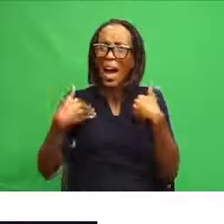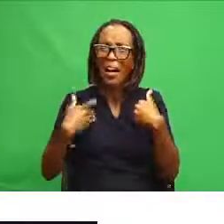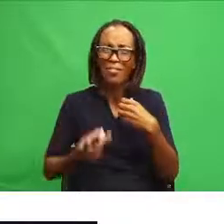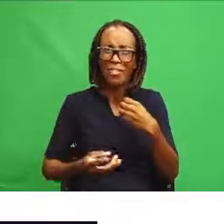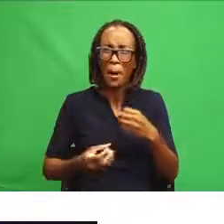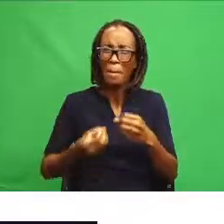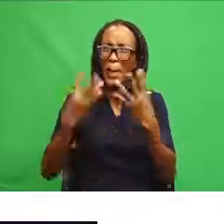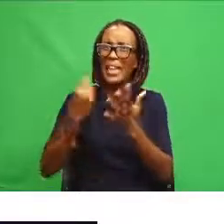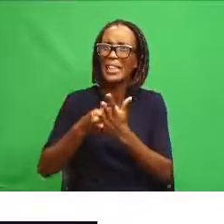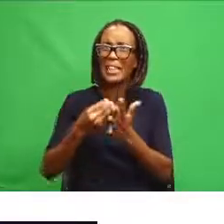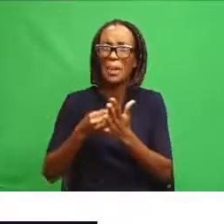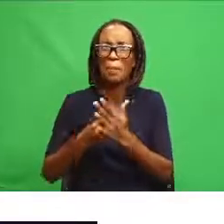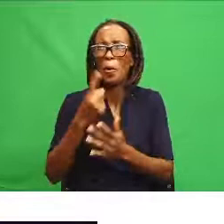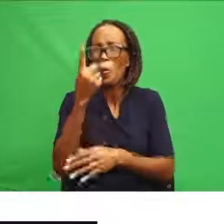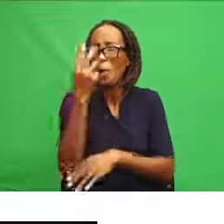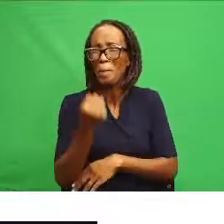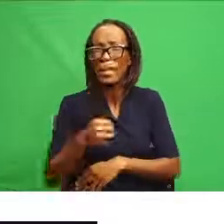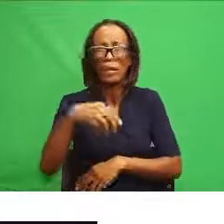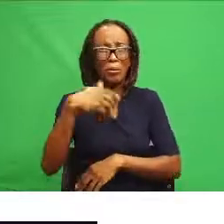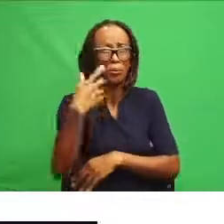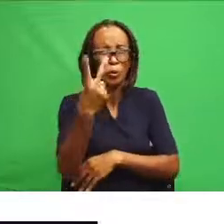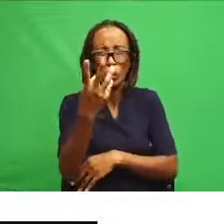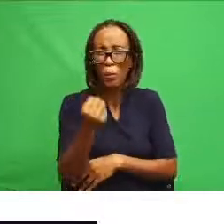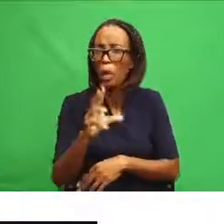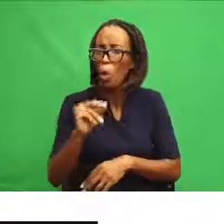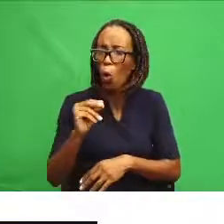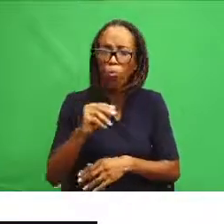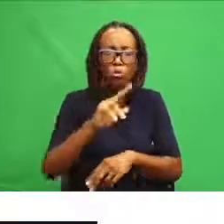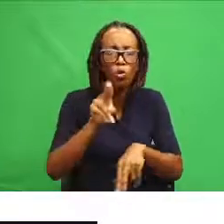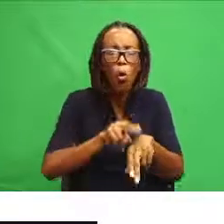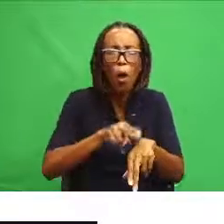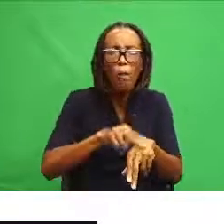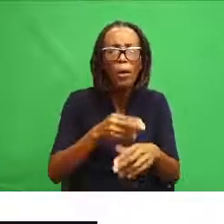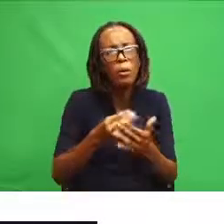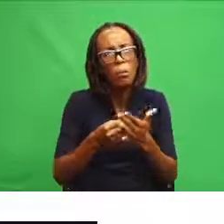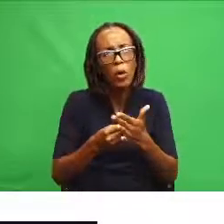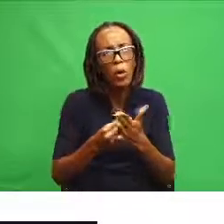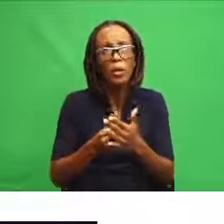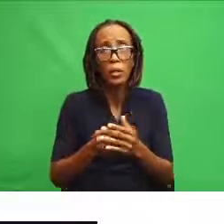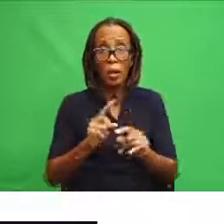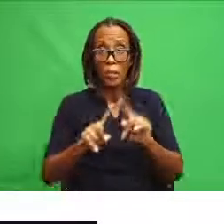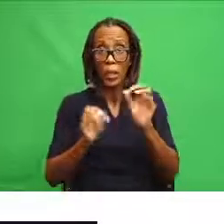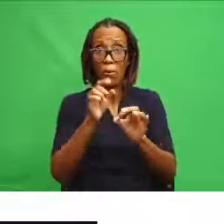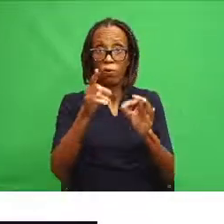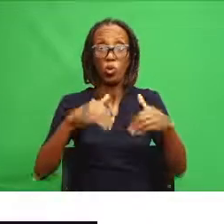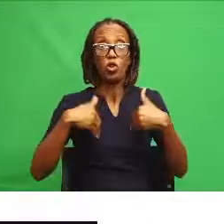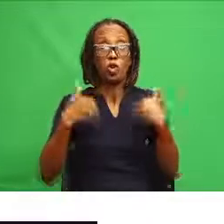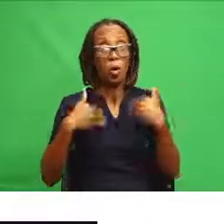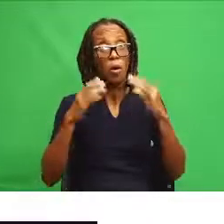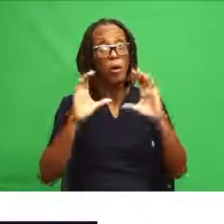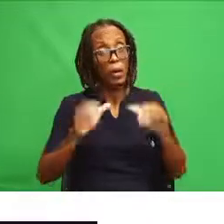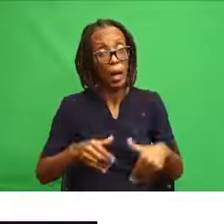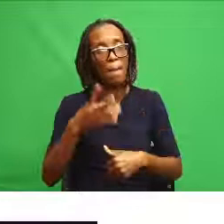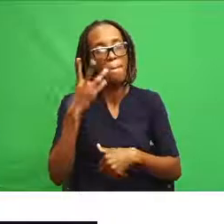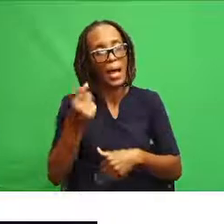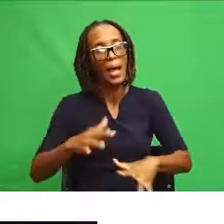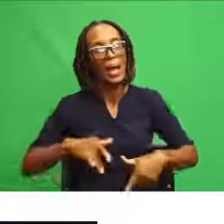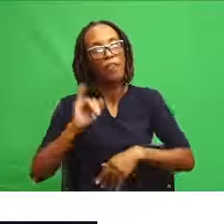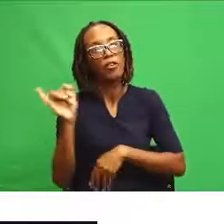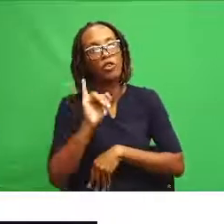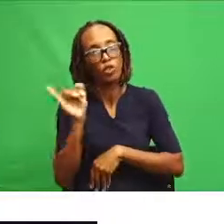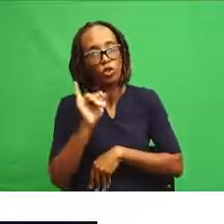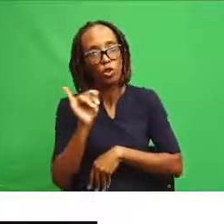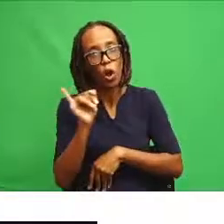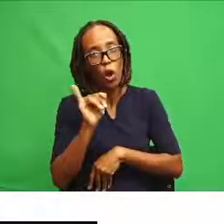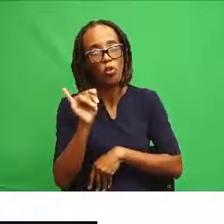estates. You know, you may not have $1 million estate. All right? Although, if you are young enough, you can buy a life insurance